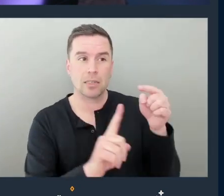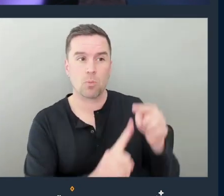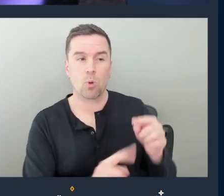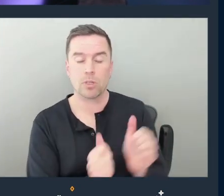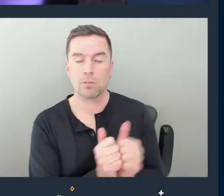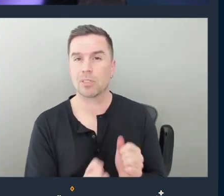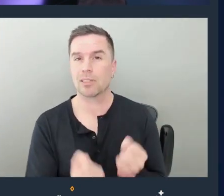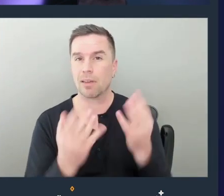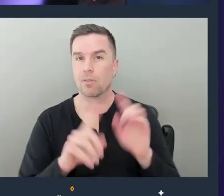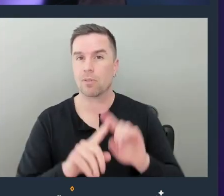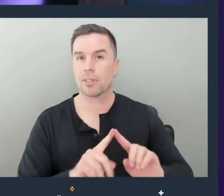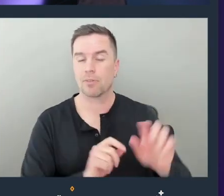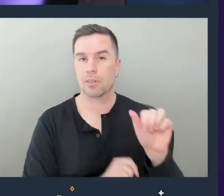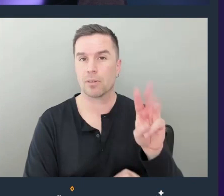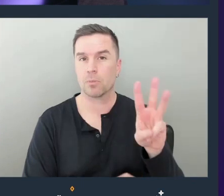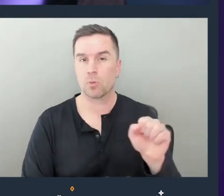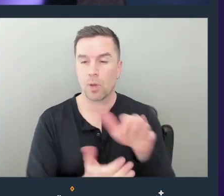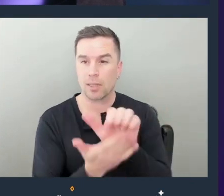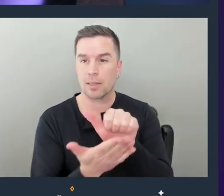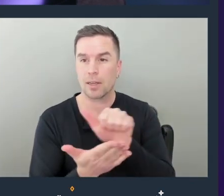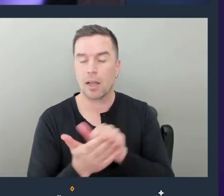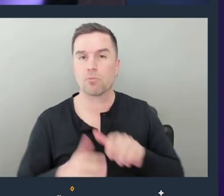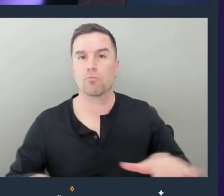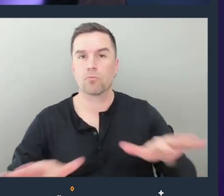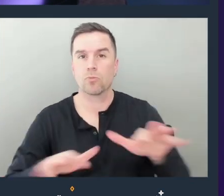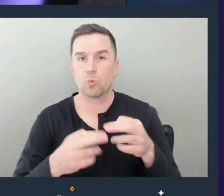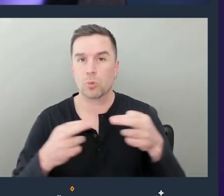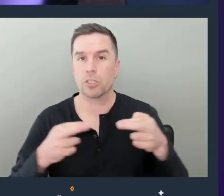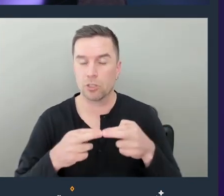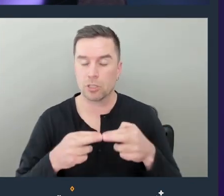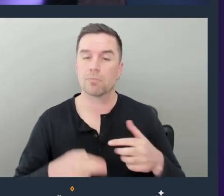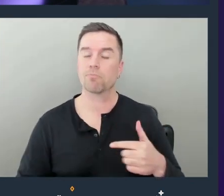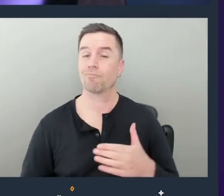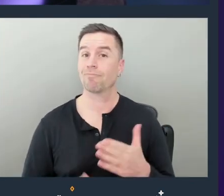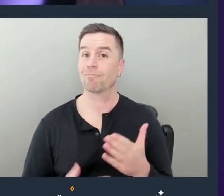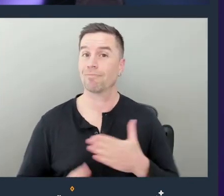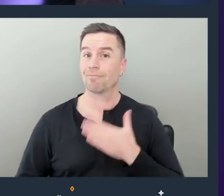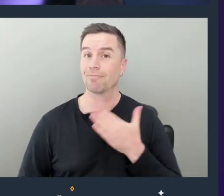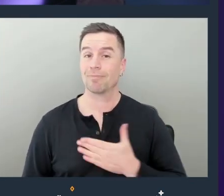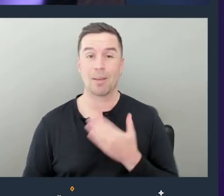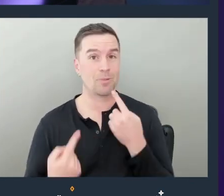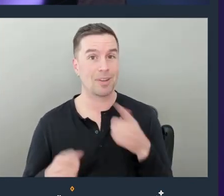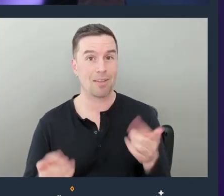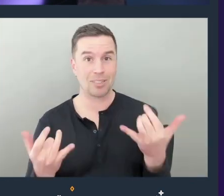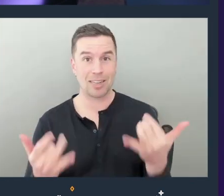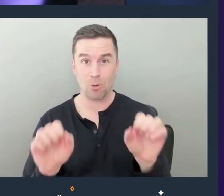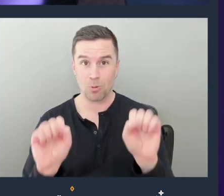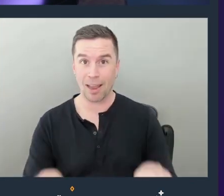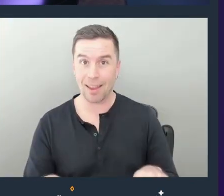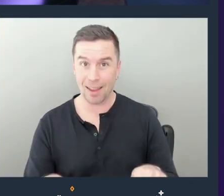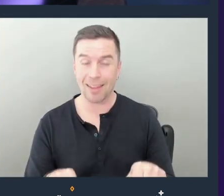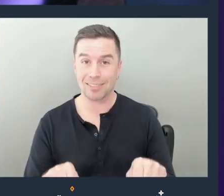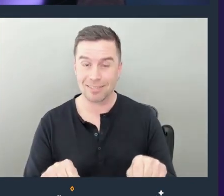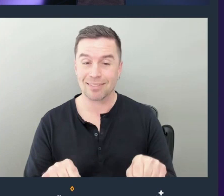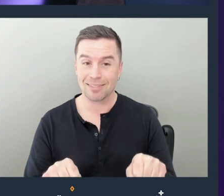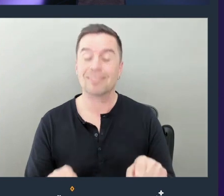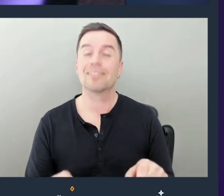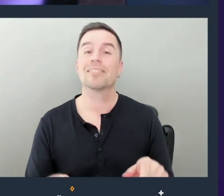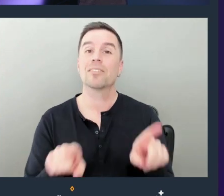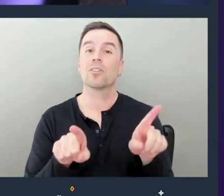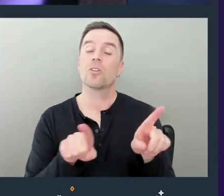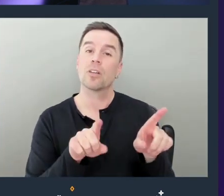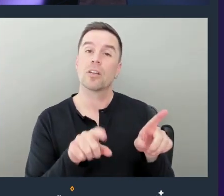the regions. And so I am very pleased to announce that you can now do this. Customers can do this. In addition to meeting